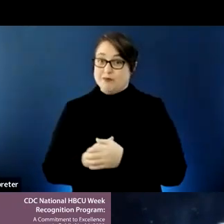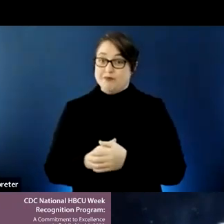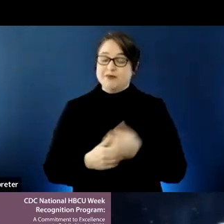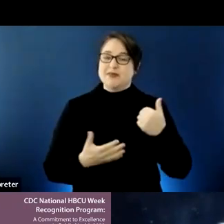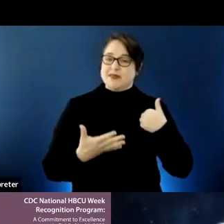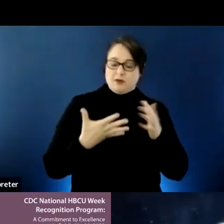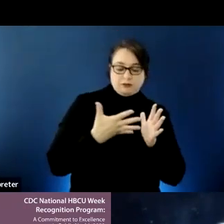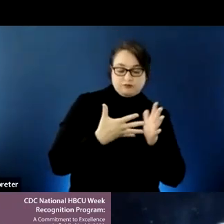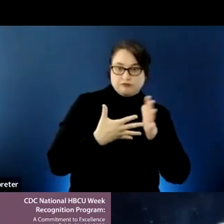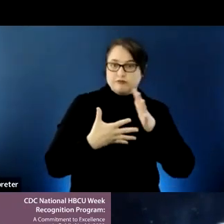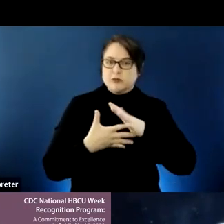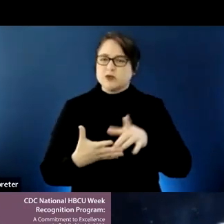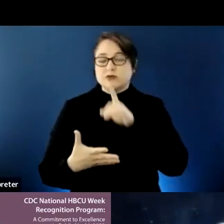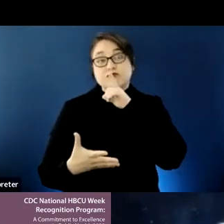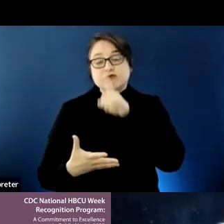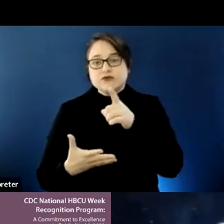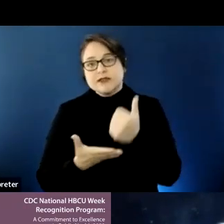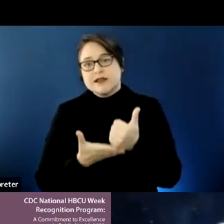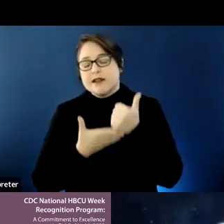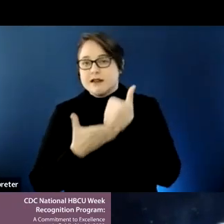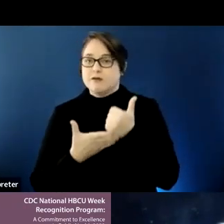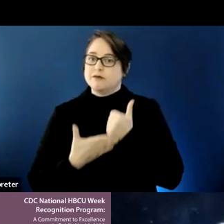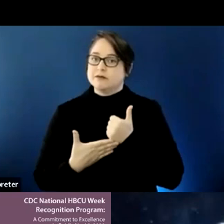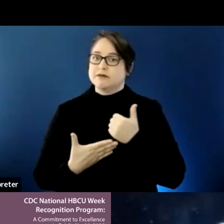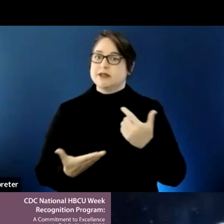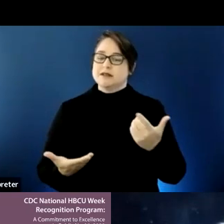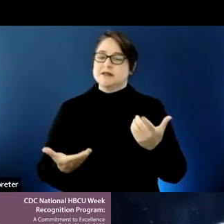like really helpful to sort of